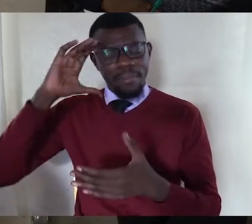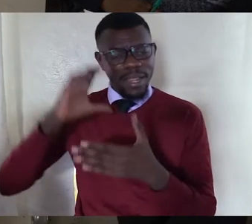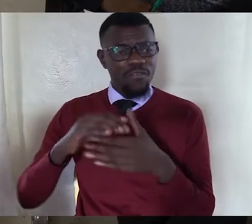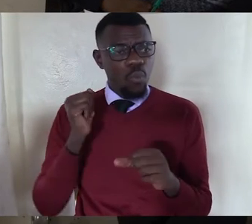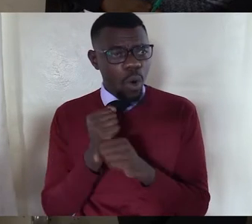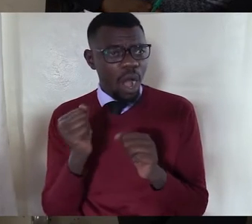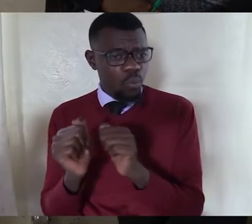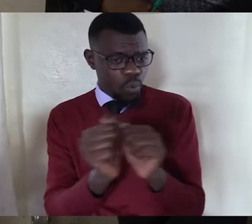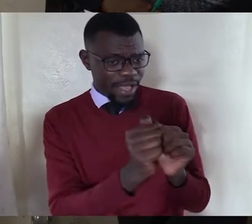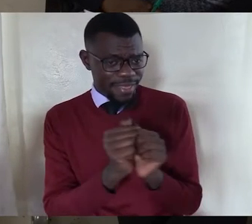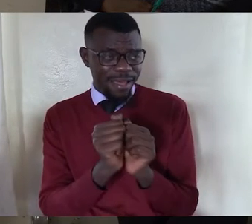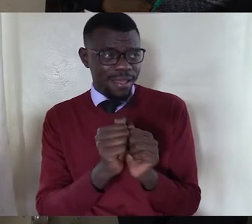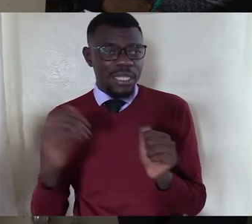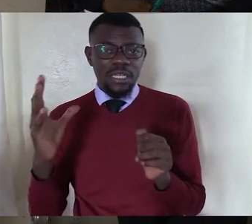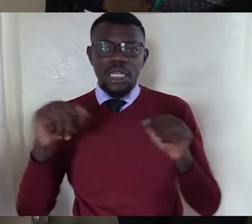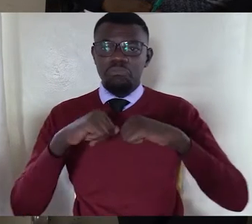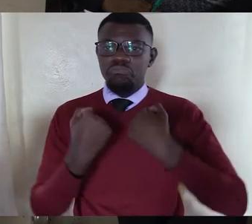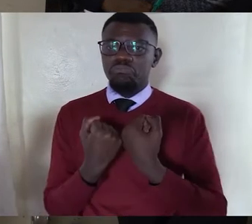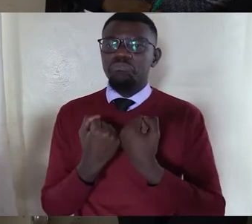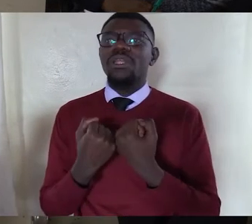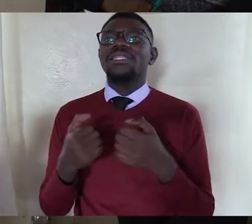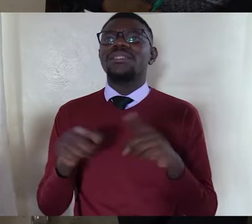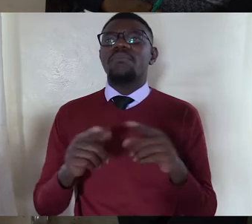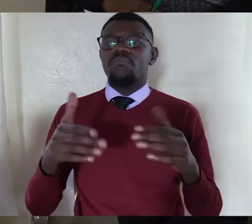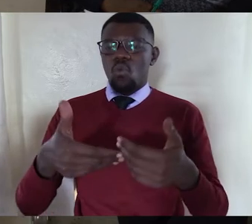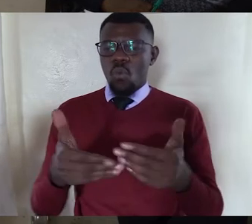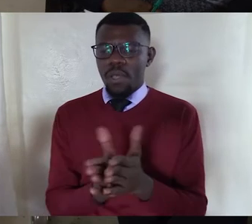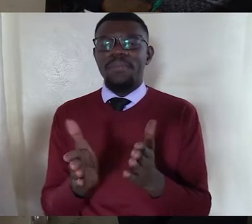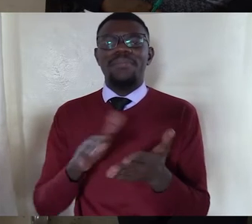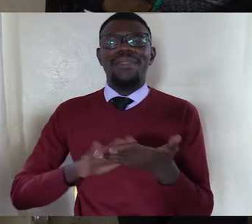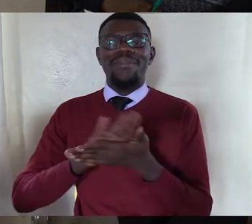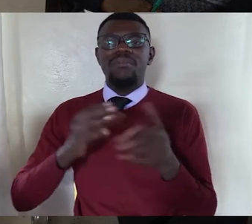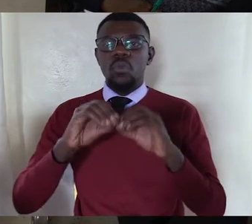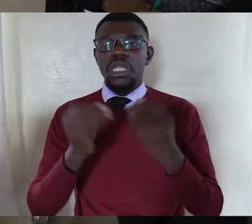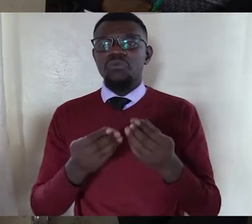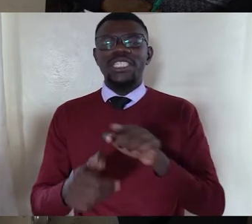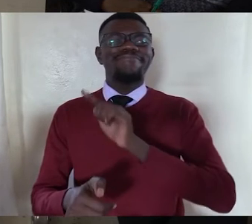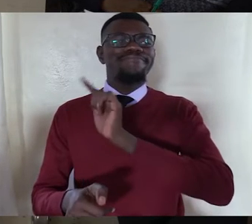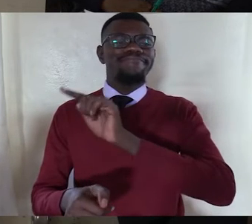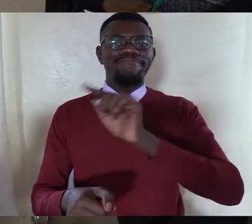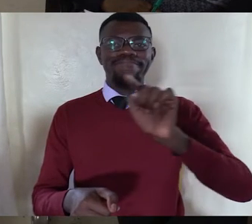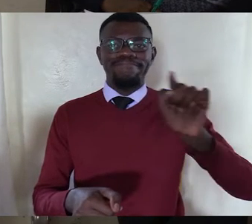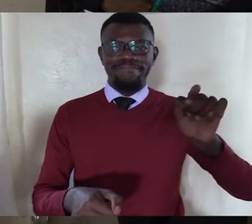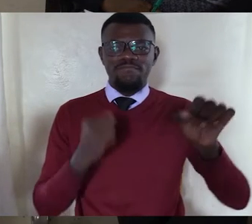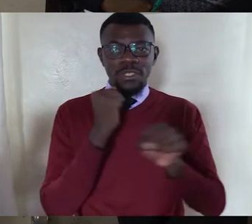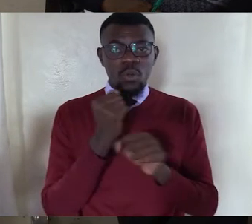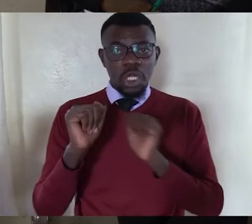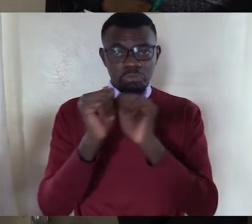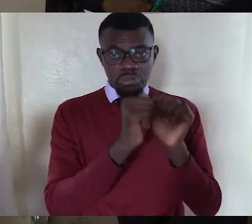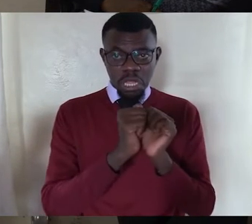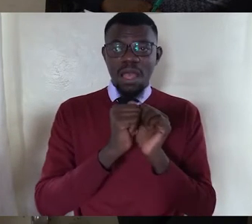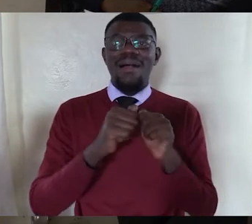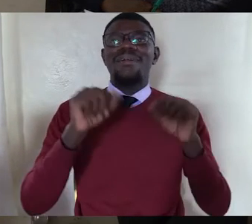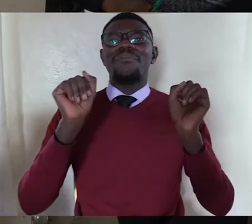with the civil society, if we're able to work with the community-based organizations, we will work together and we'll be able to maybe get